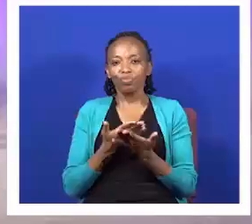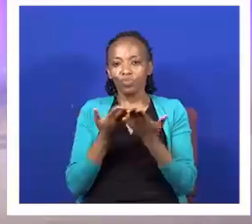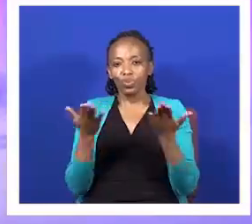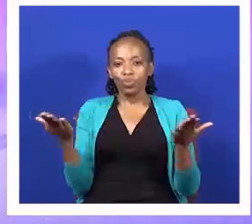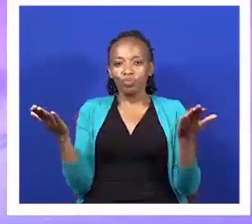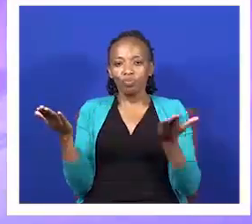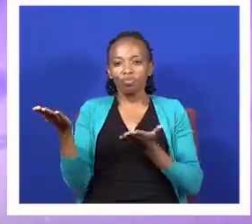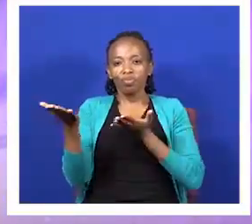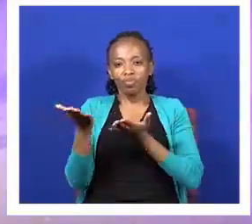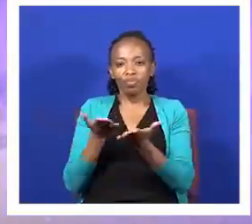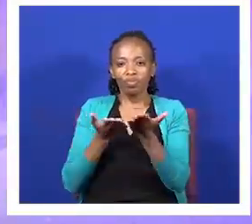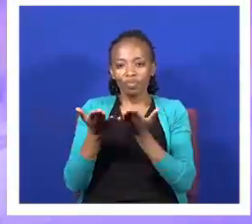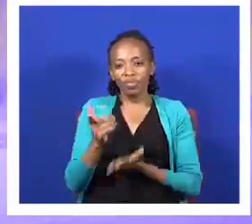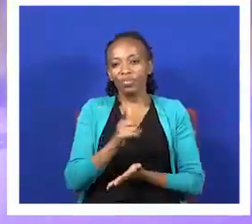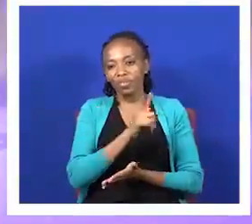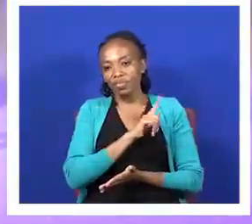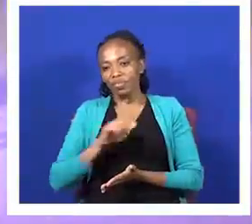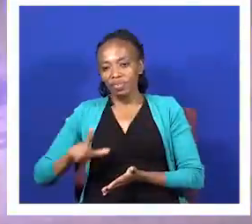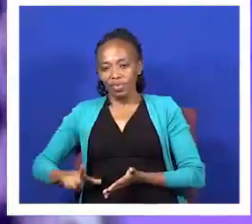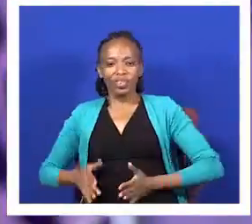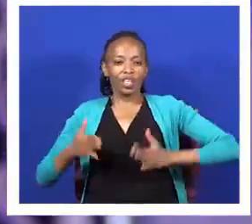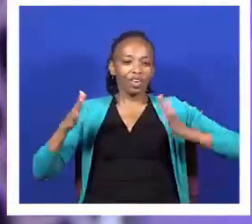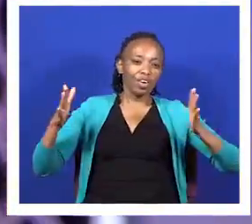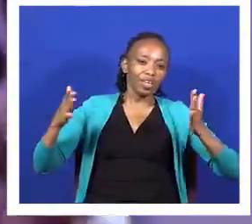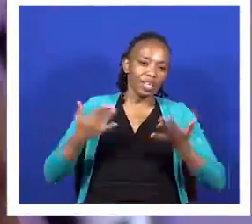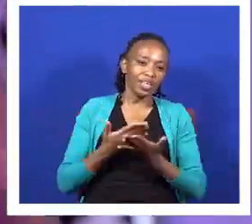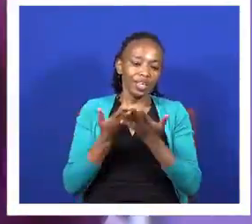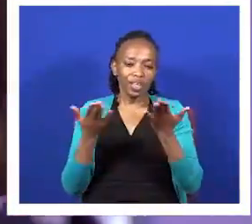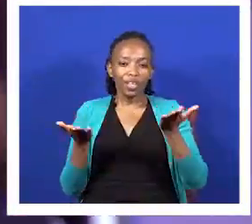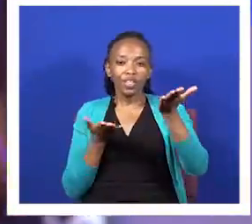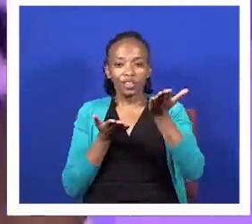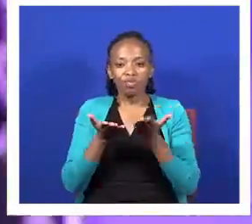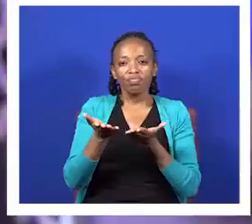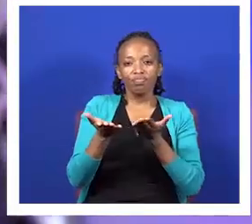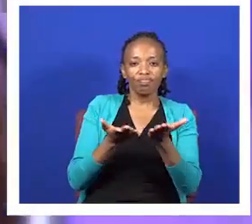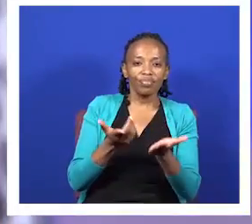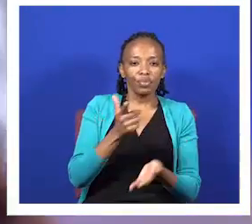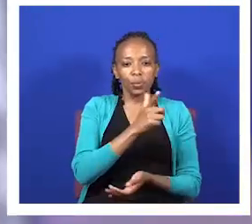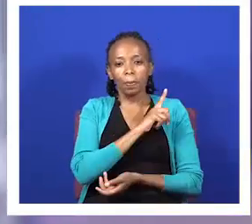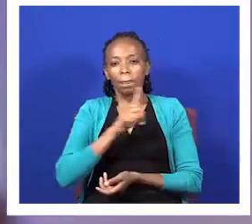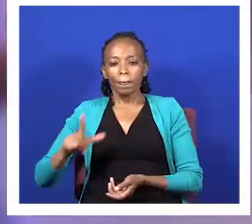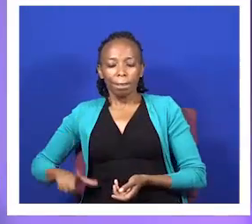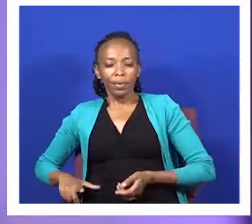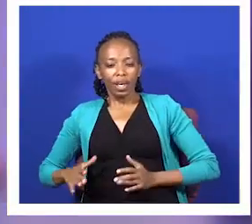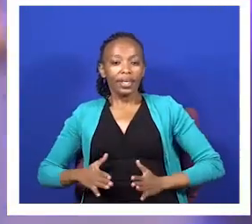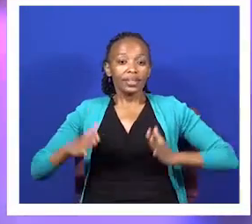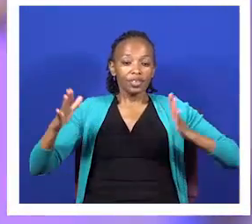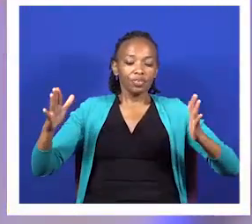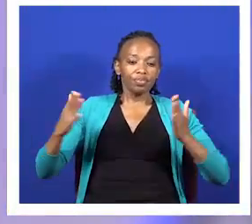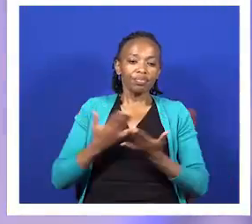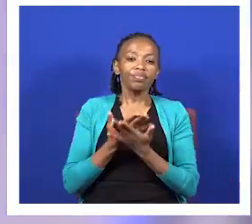a great thing to serve the Lord. It's a great thing to serve the